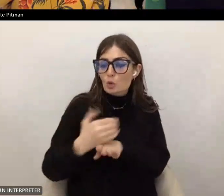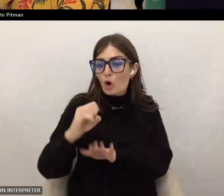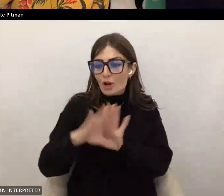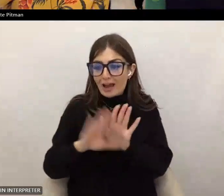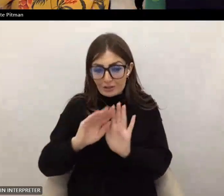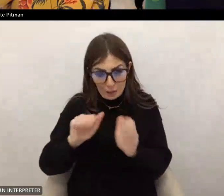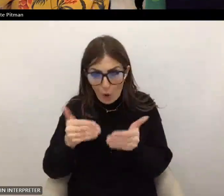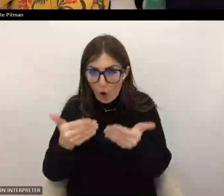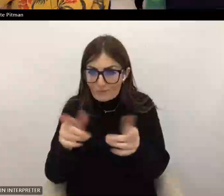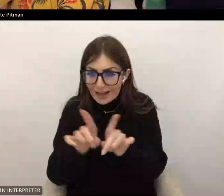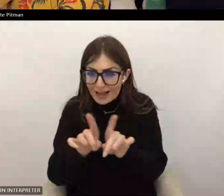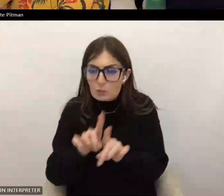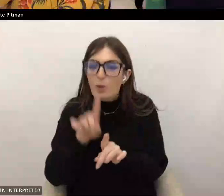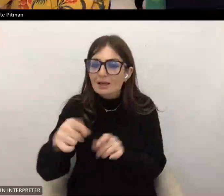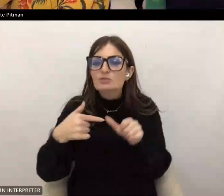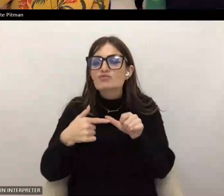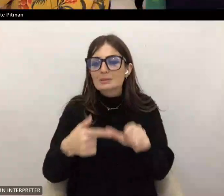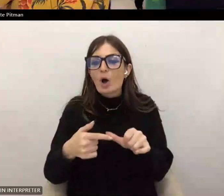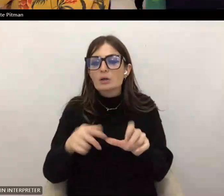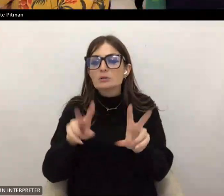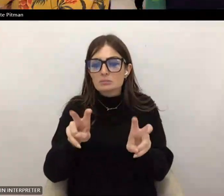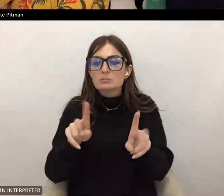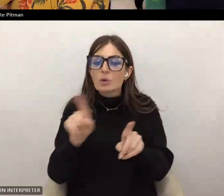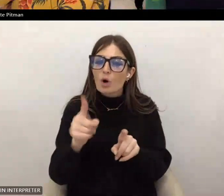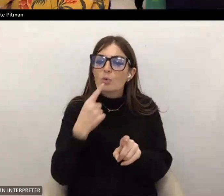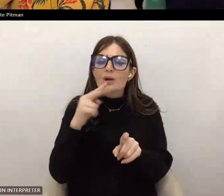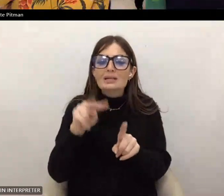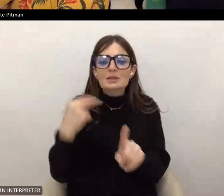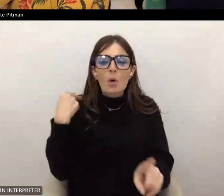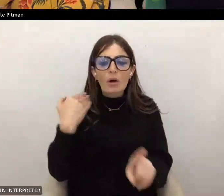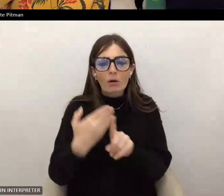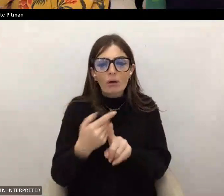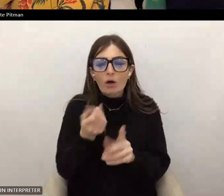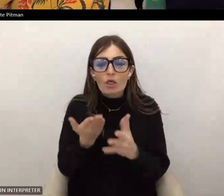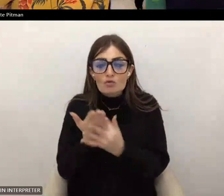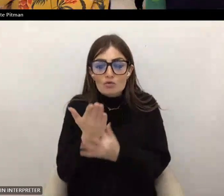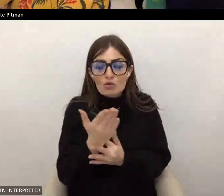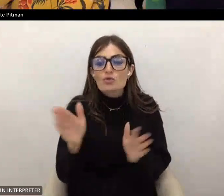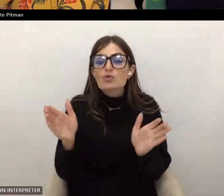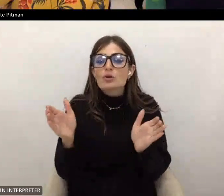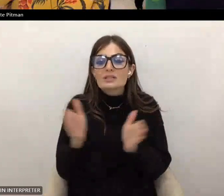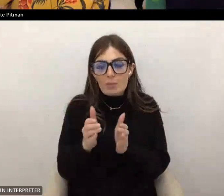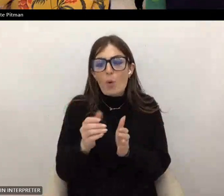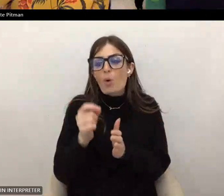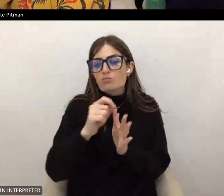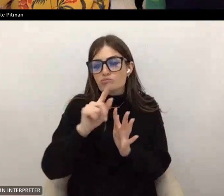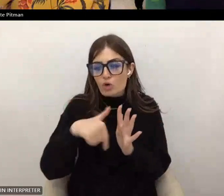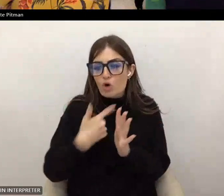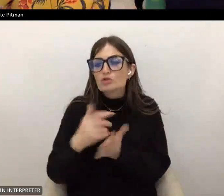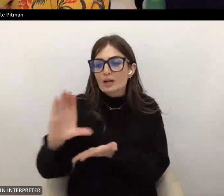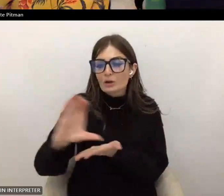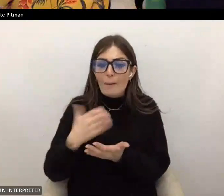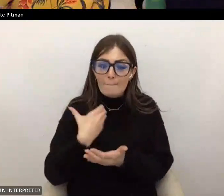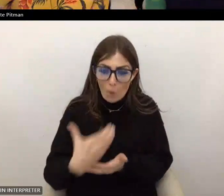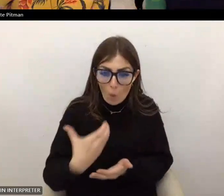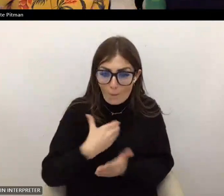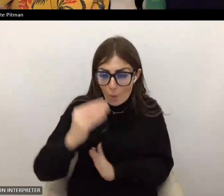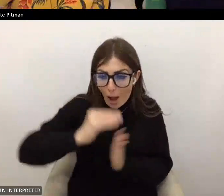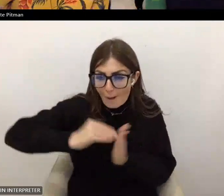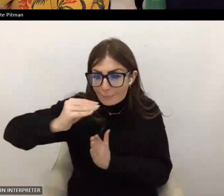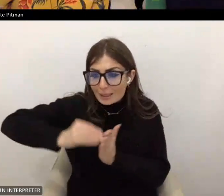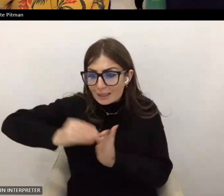offer is in response to what we were seeing coming through the small project grant applications. We were seeing more and more applications that were geared